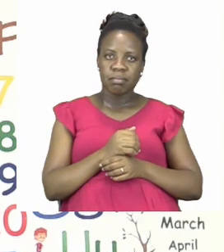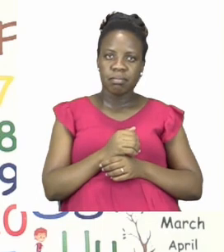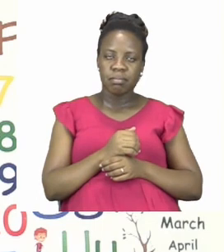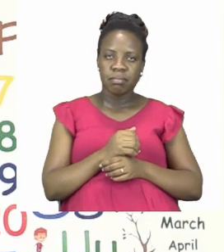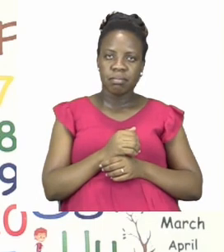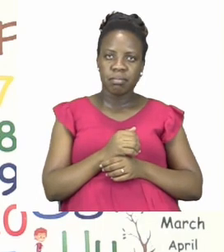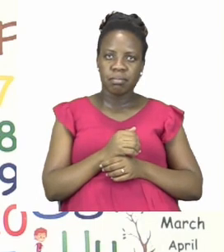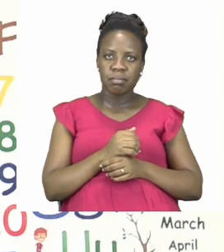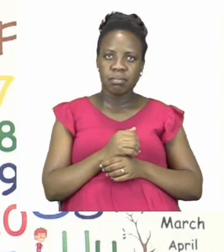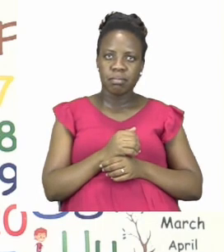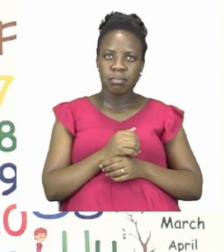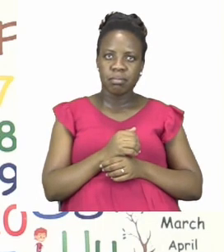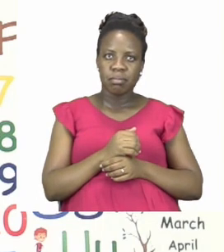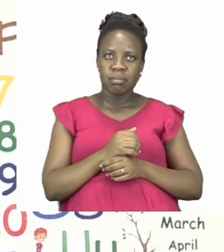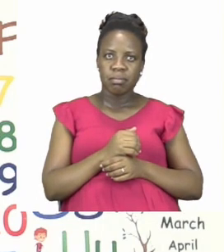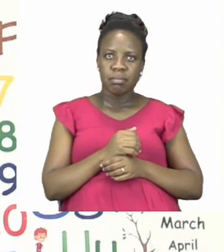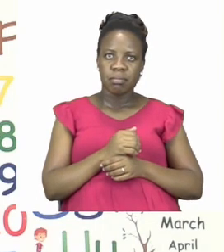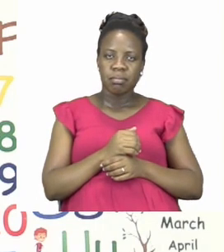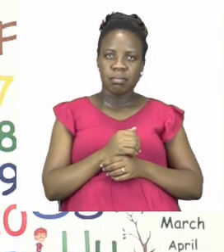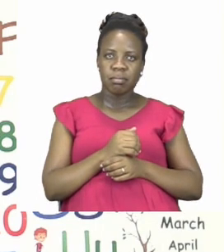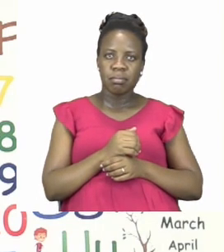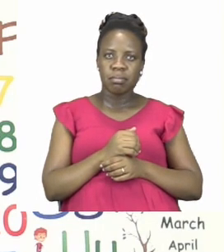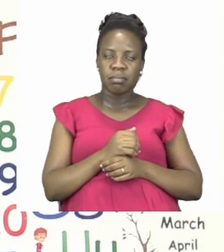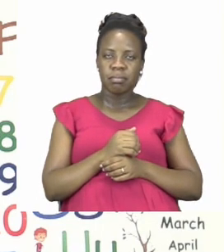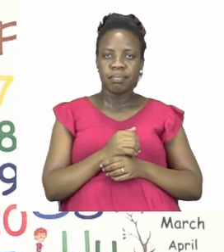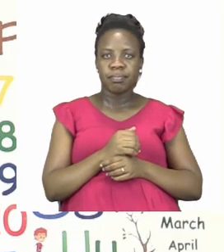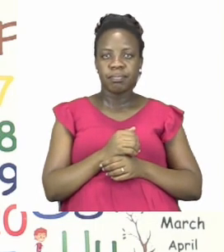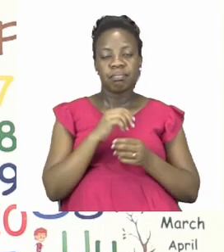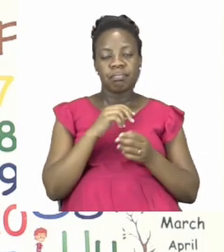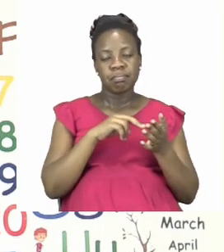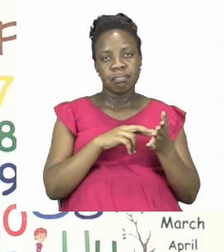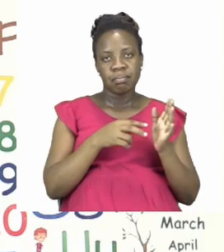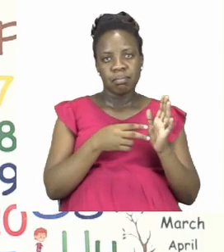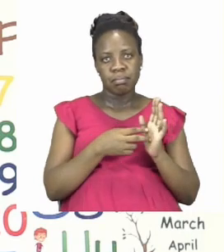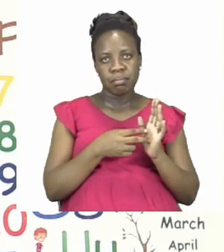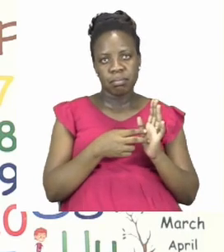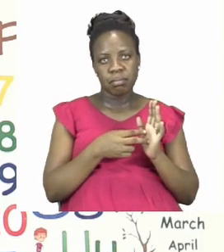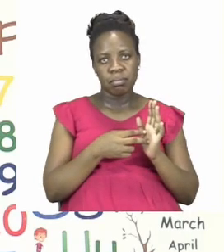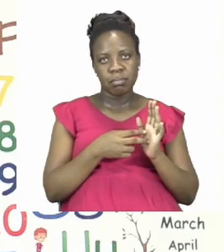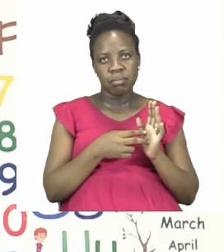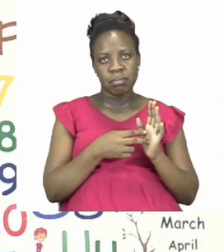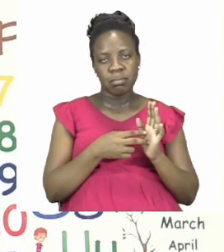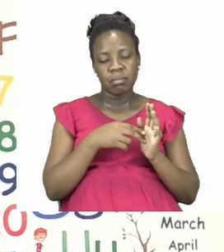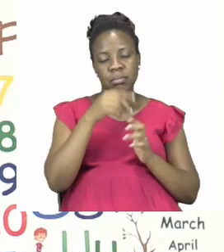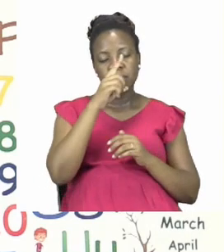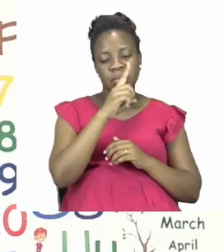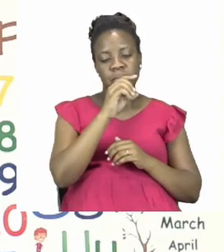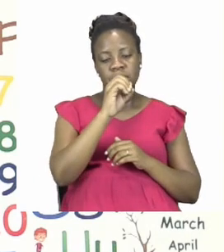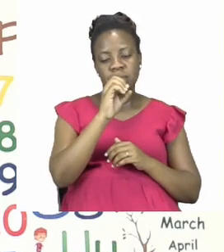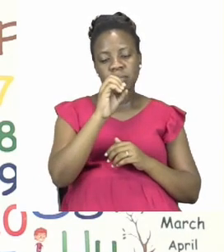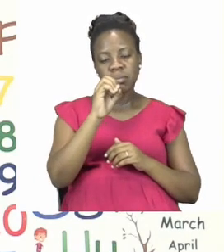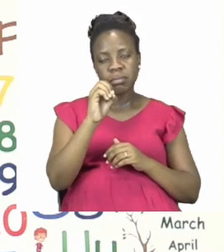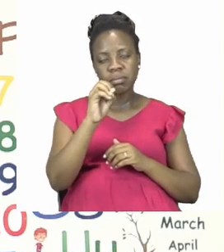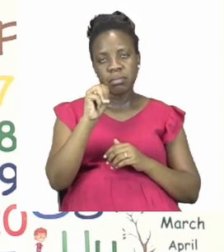no need for us to write it in front. That means, boys and girls, 1000 milliliters